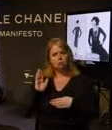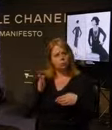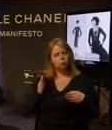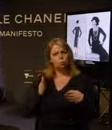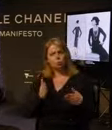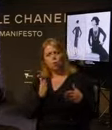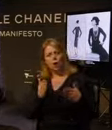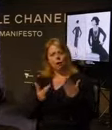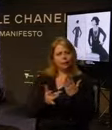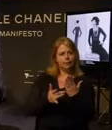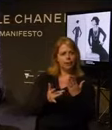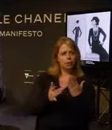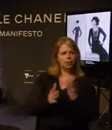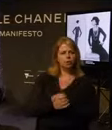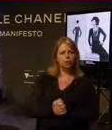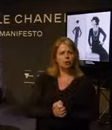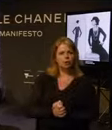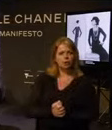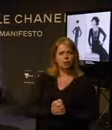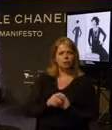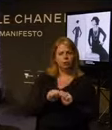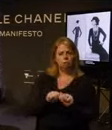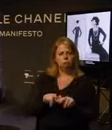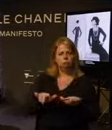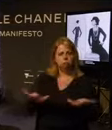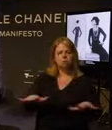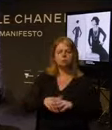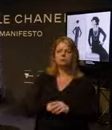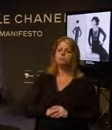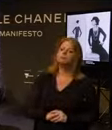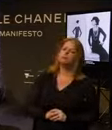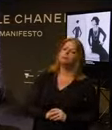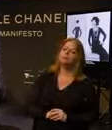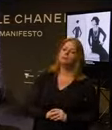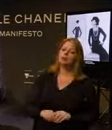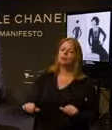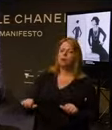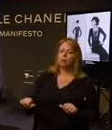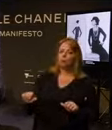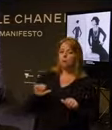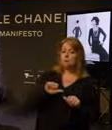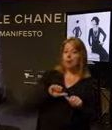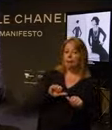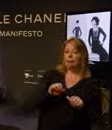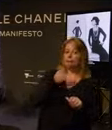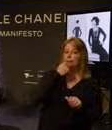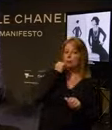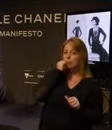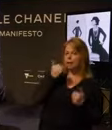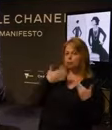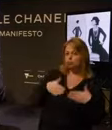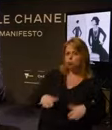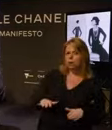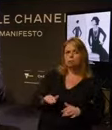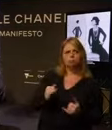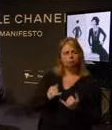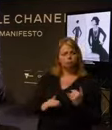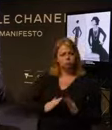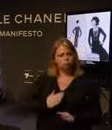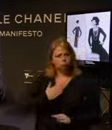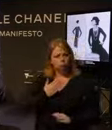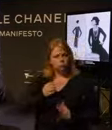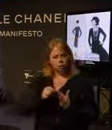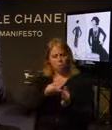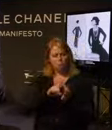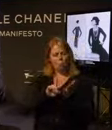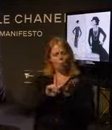wave of technology that kept sweeping through. But going back to the little black dress, it's really interesting. Paul Poiret, who